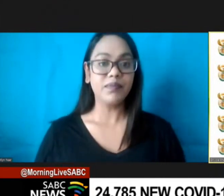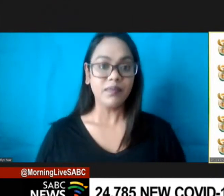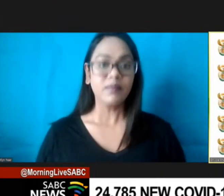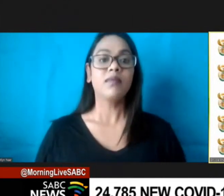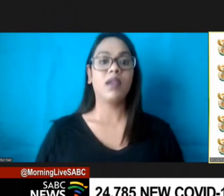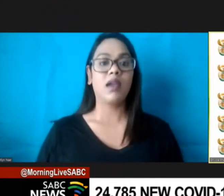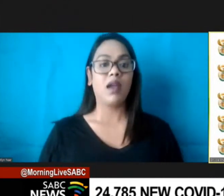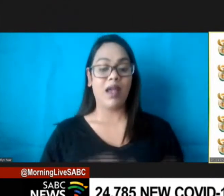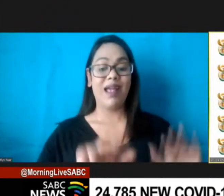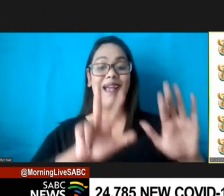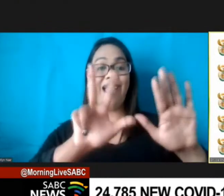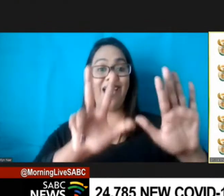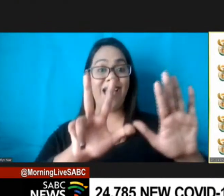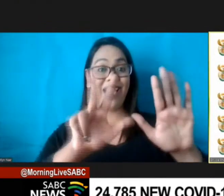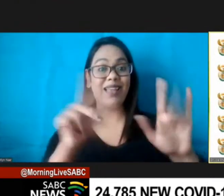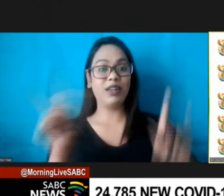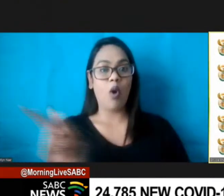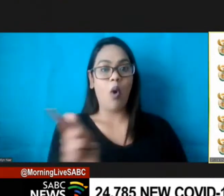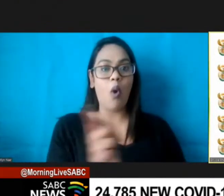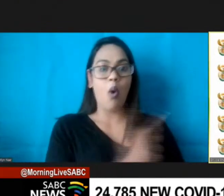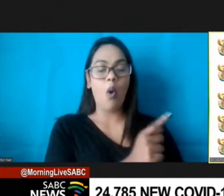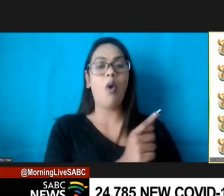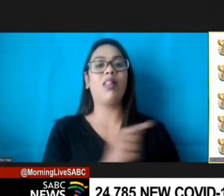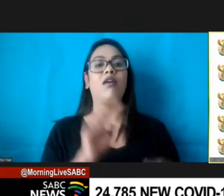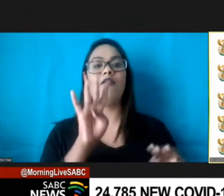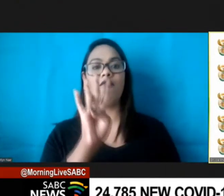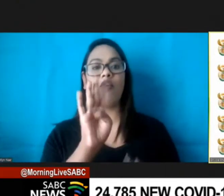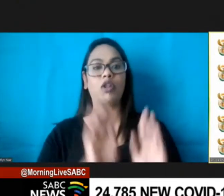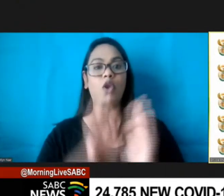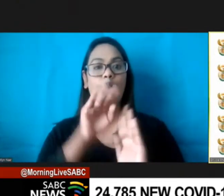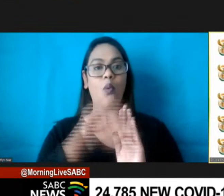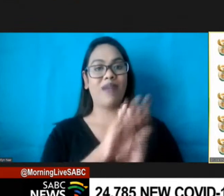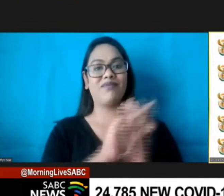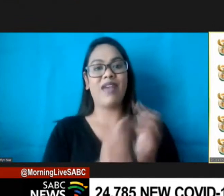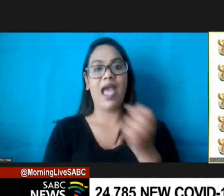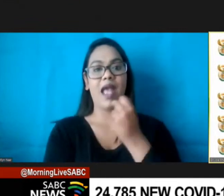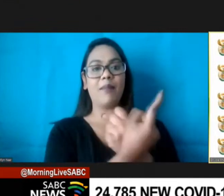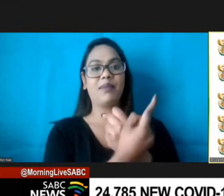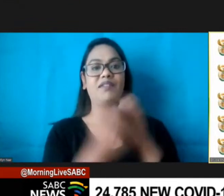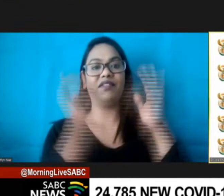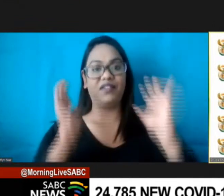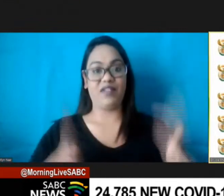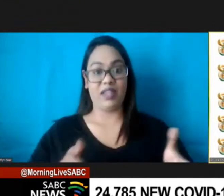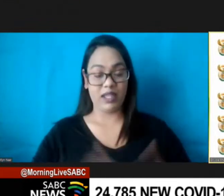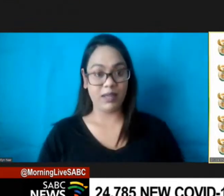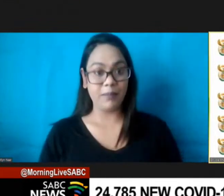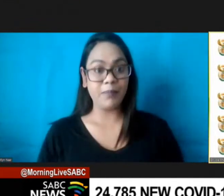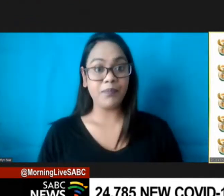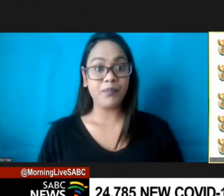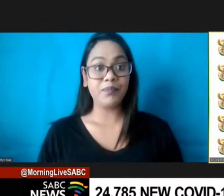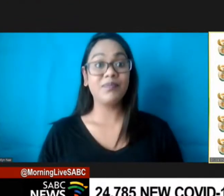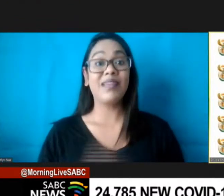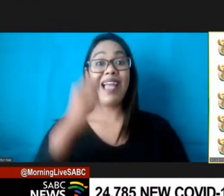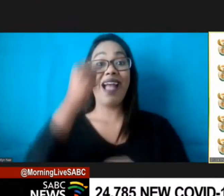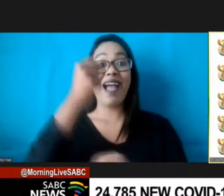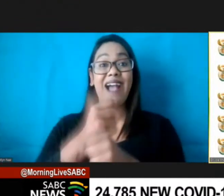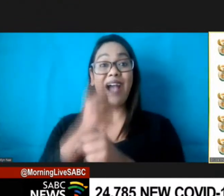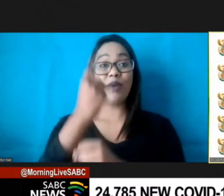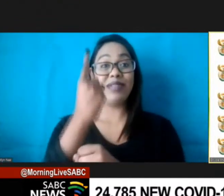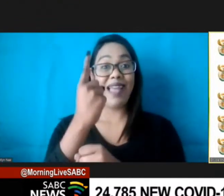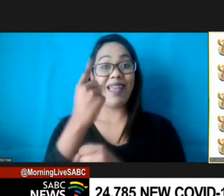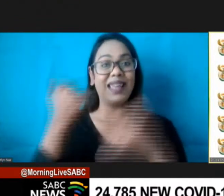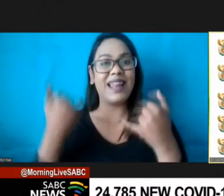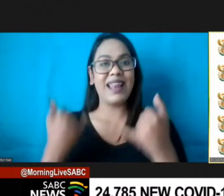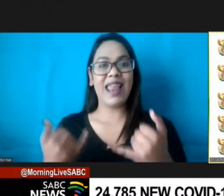already in this fourth wave with the Omicron variant. While Gauteng province is still reporting the